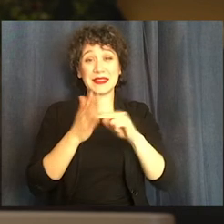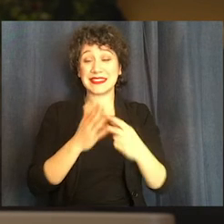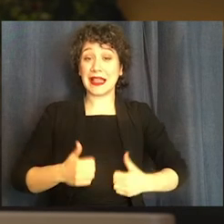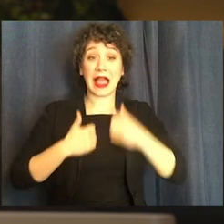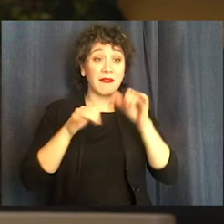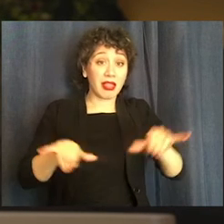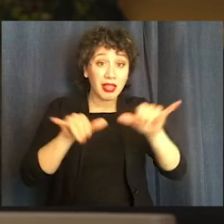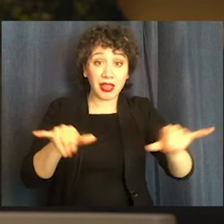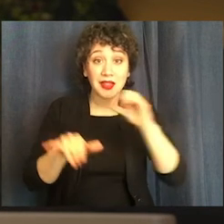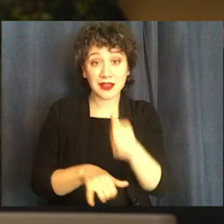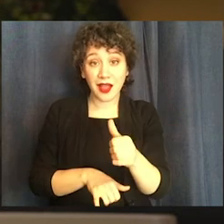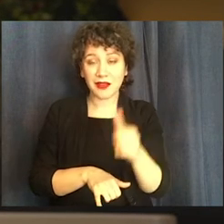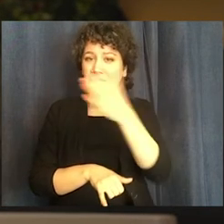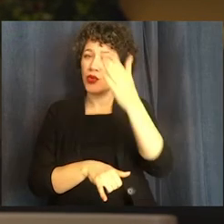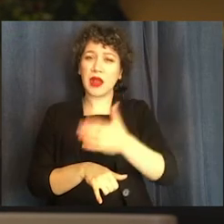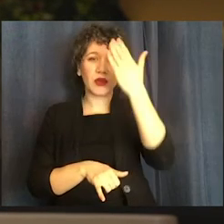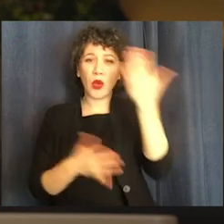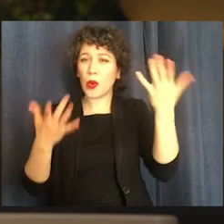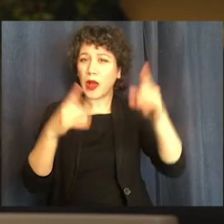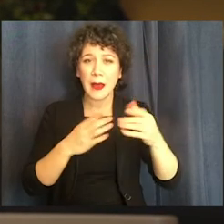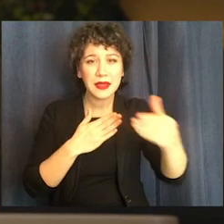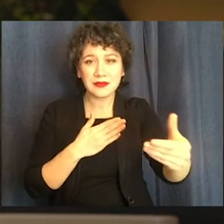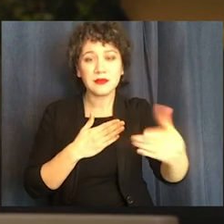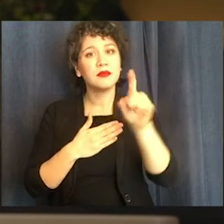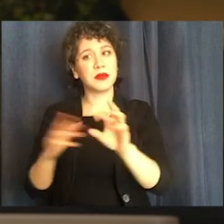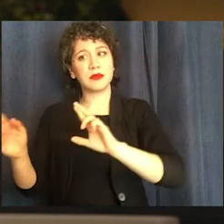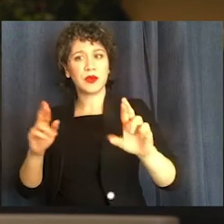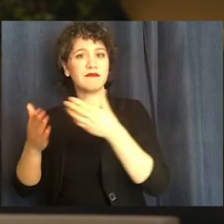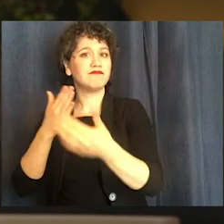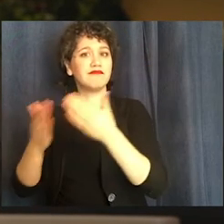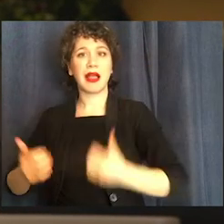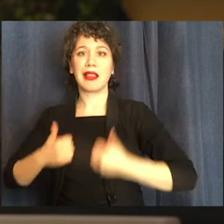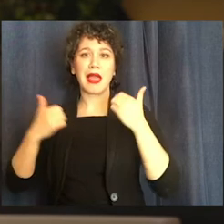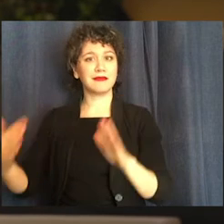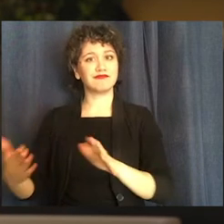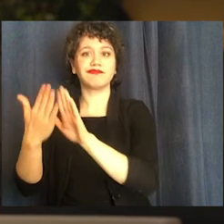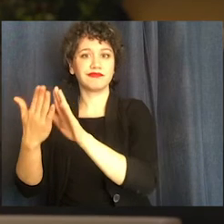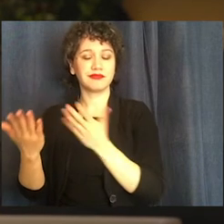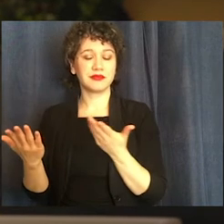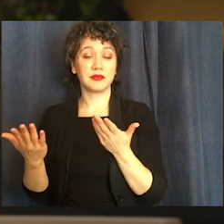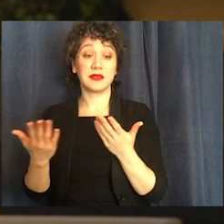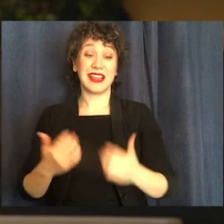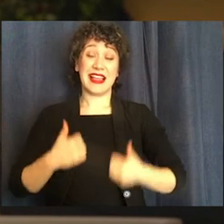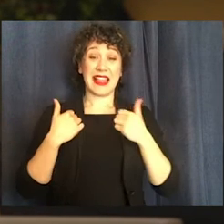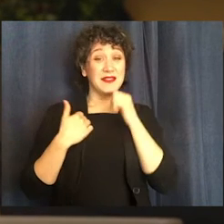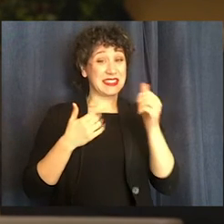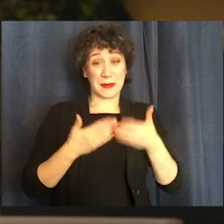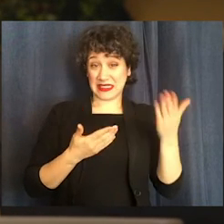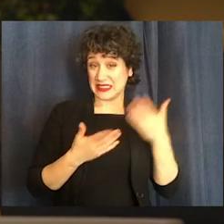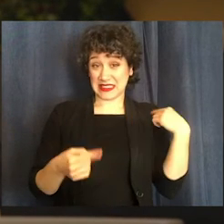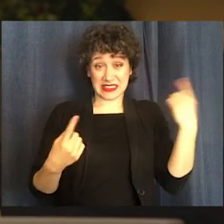necessarily been easy, being a student at Palmer High School, surrounded by a community that acts as a second family, prepared us to tackle life's